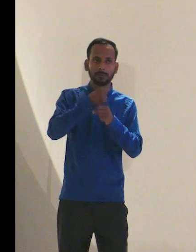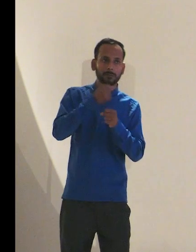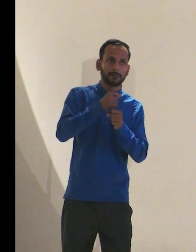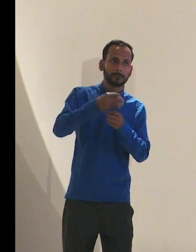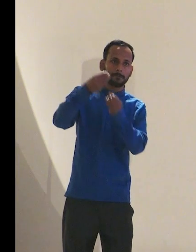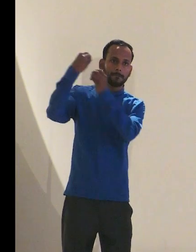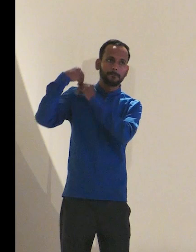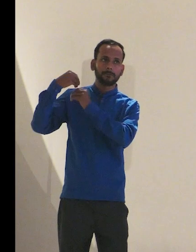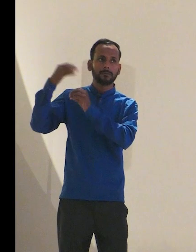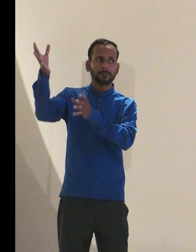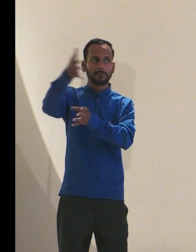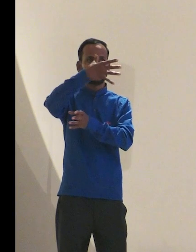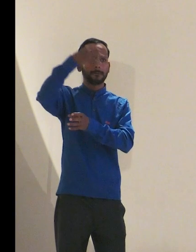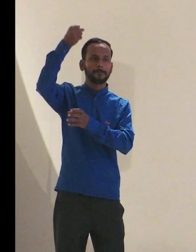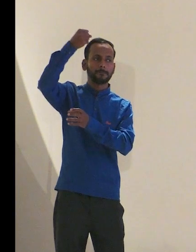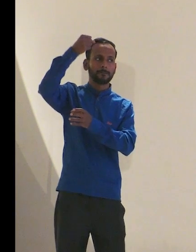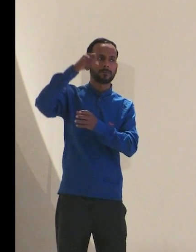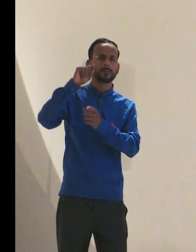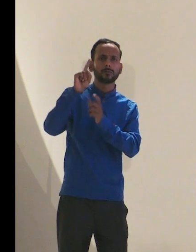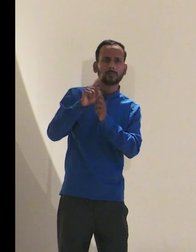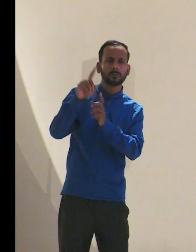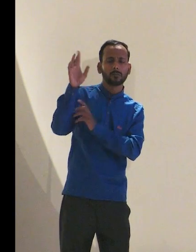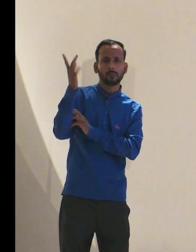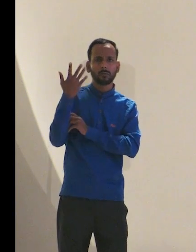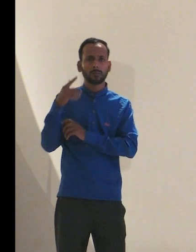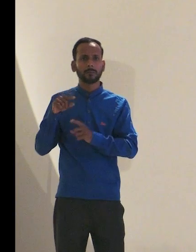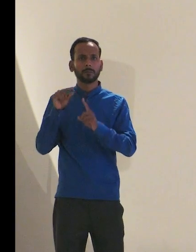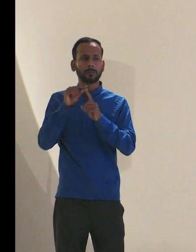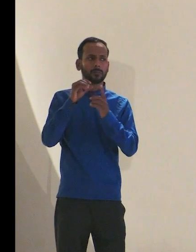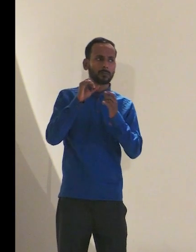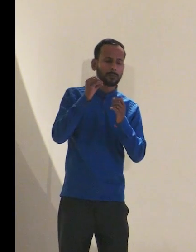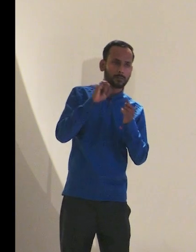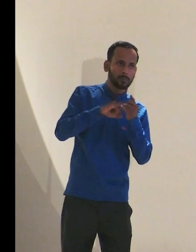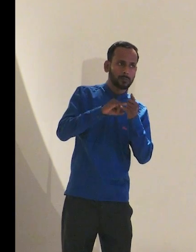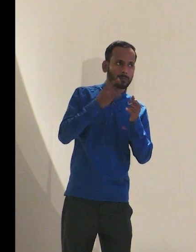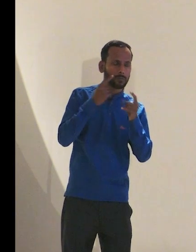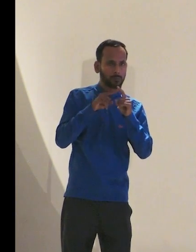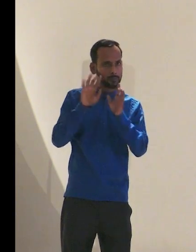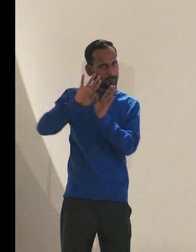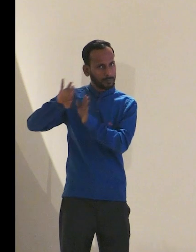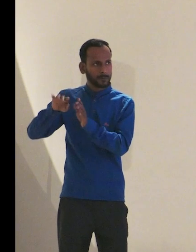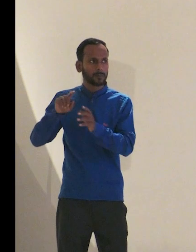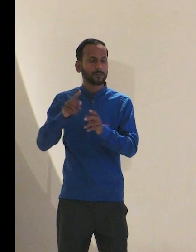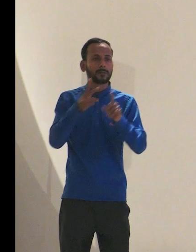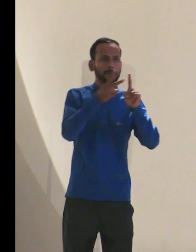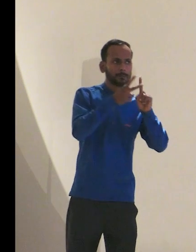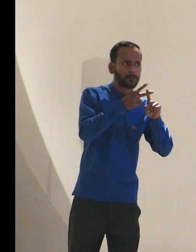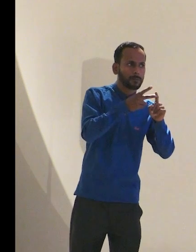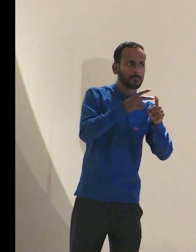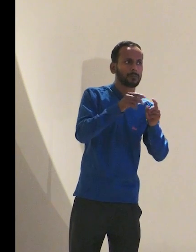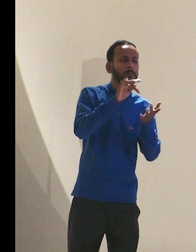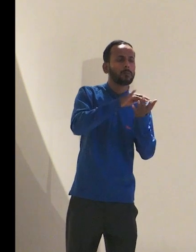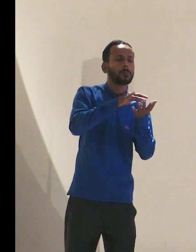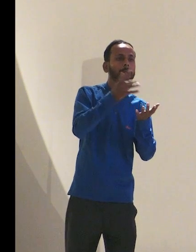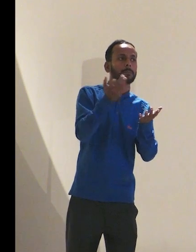empire. So on the one hand, there is this position. On the other hand, there is the other position which is becoming